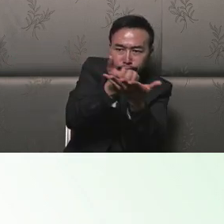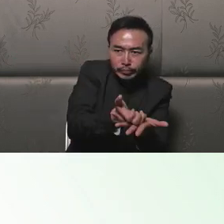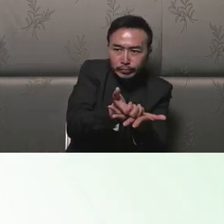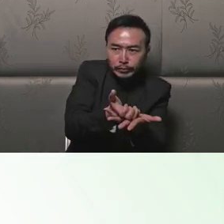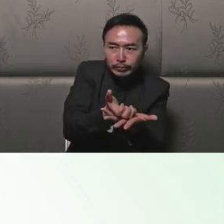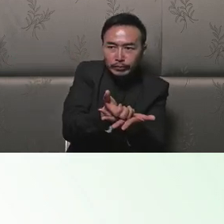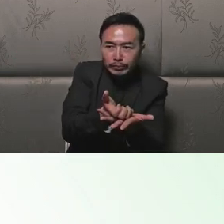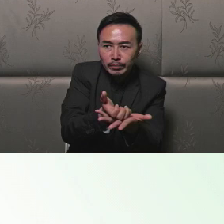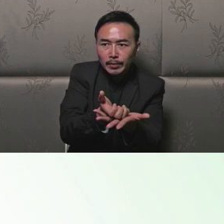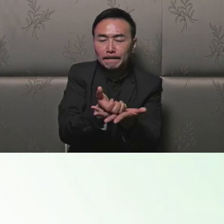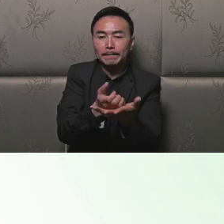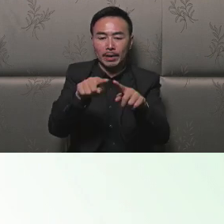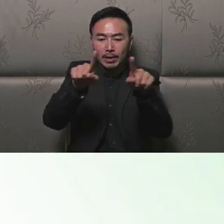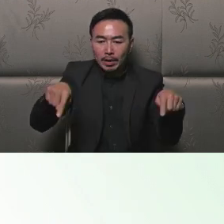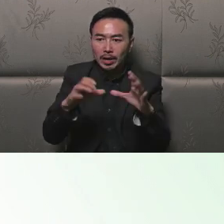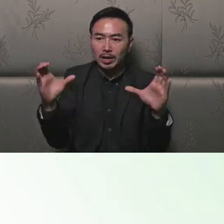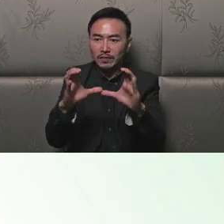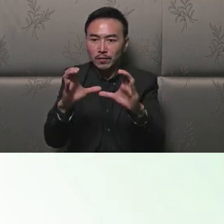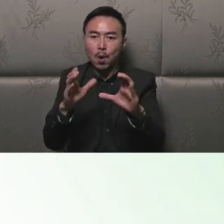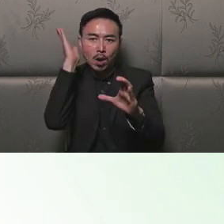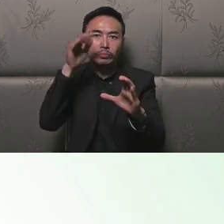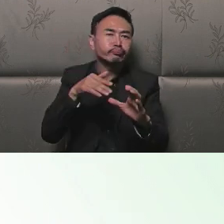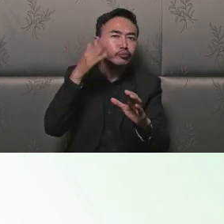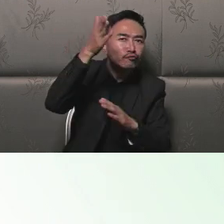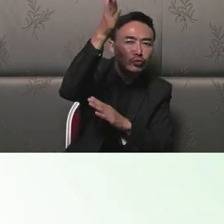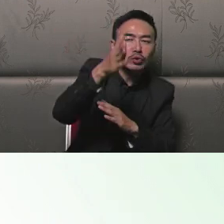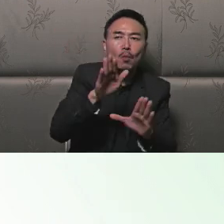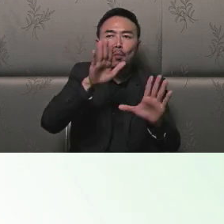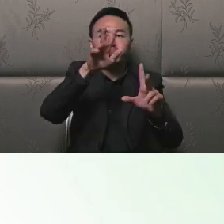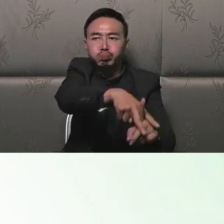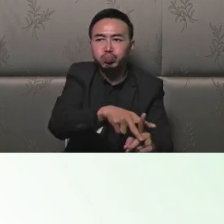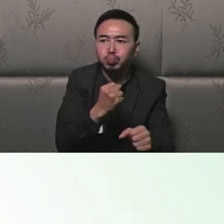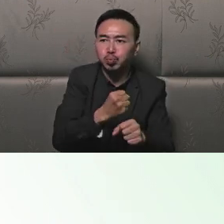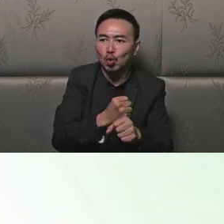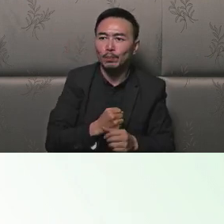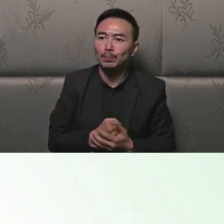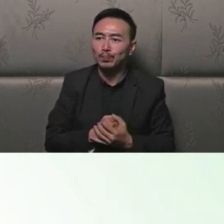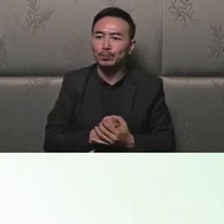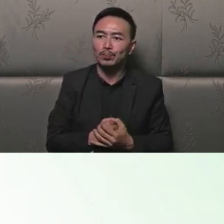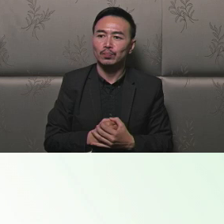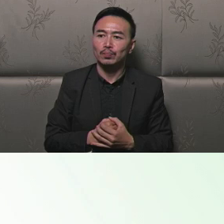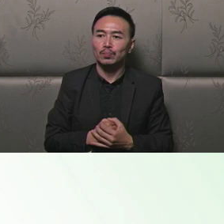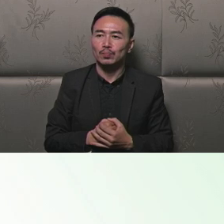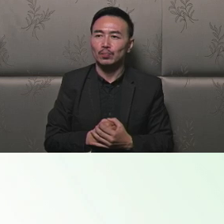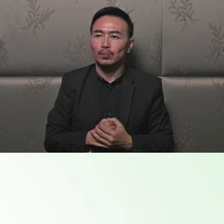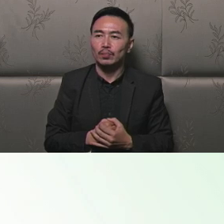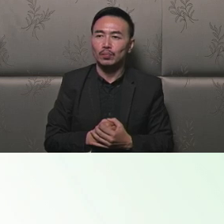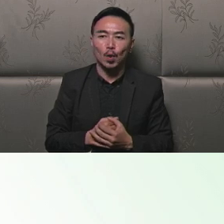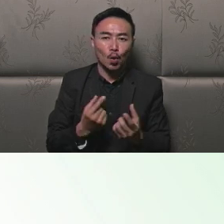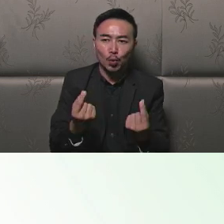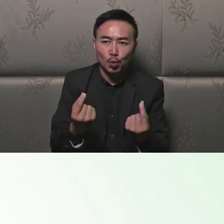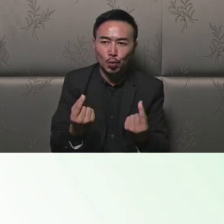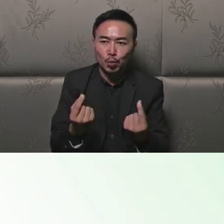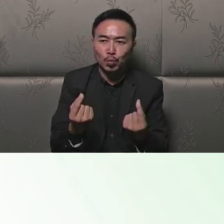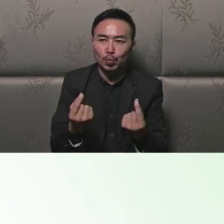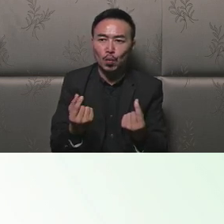biggest challenges, particularly for a humanitarian actor, and this is where we need the partnership with development. Because we can start